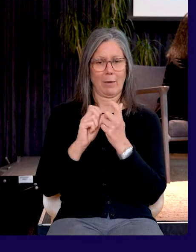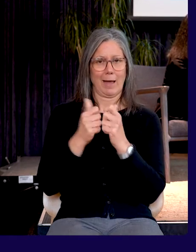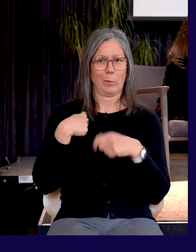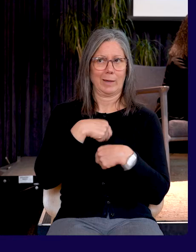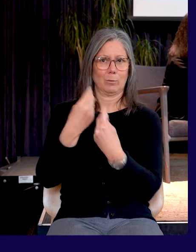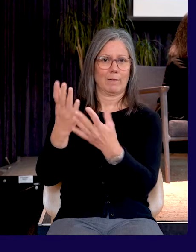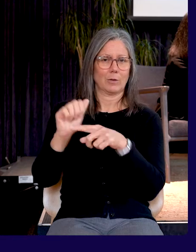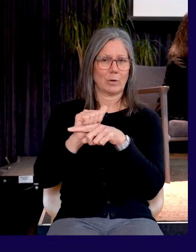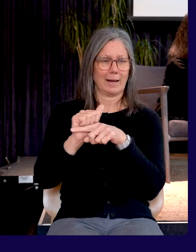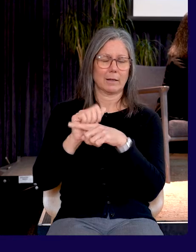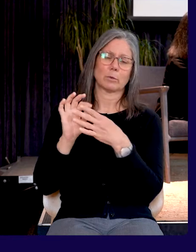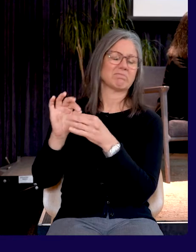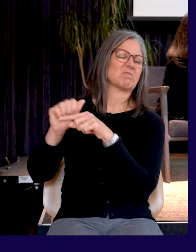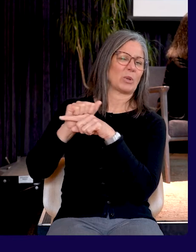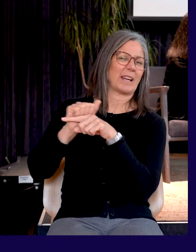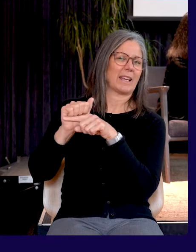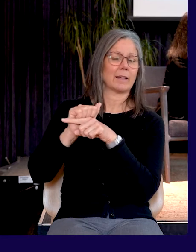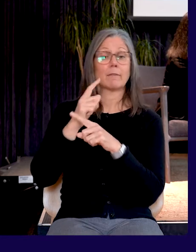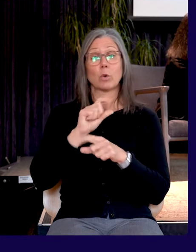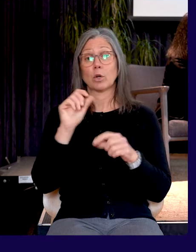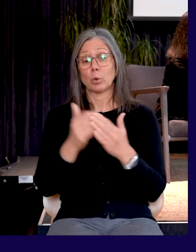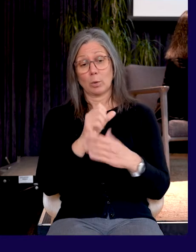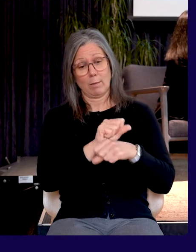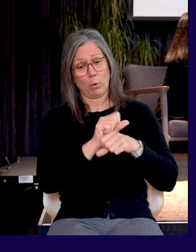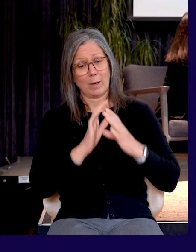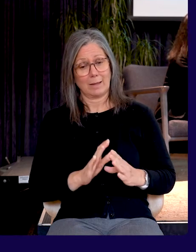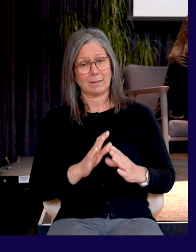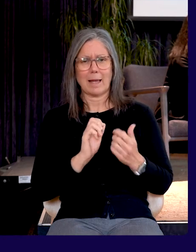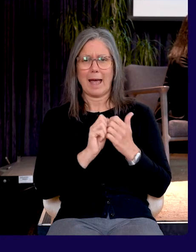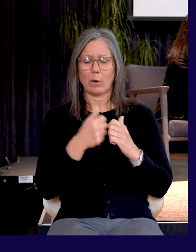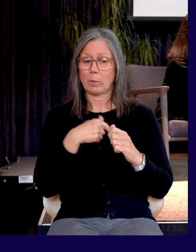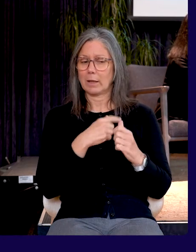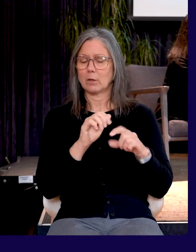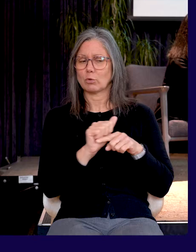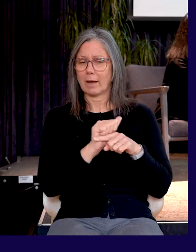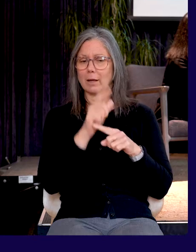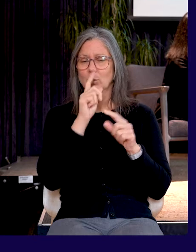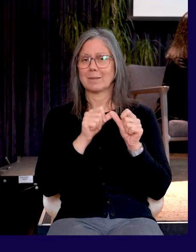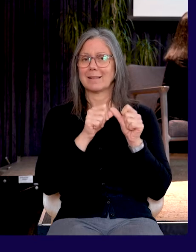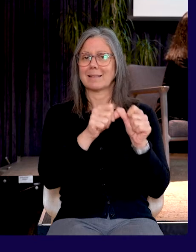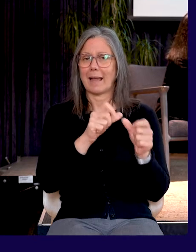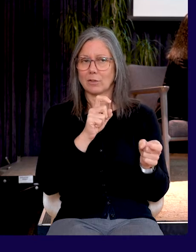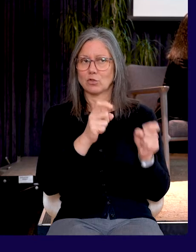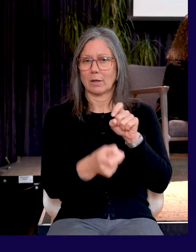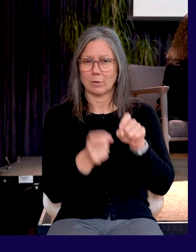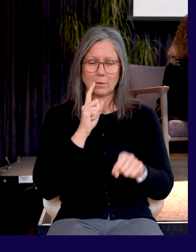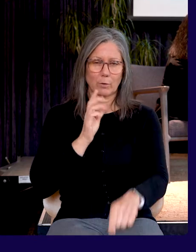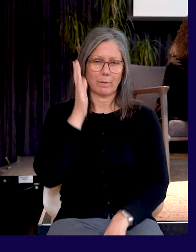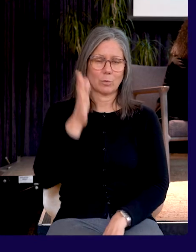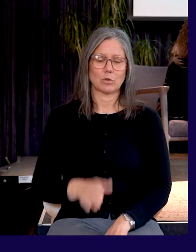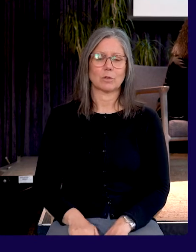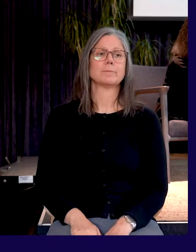So continuing on the training thread, new employees in order to sustain changes going forward. I'll start with you, Melanie.